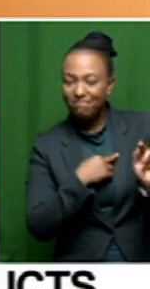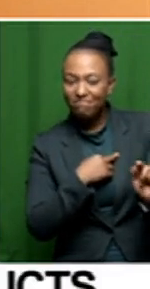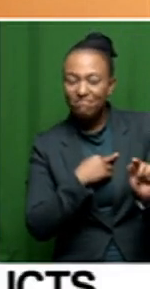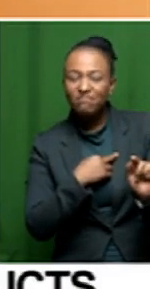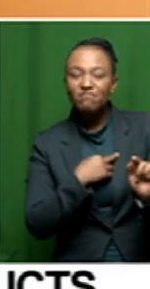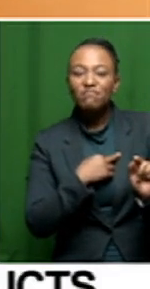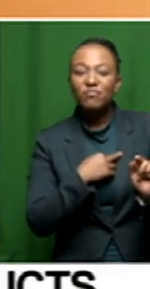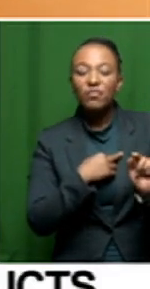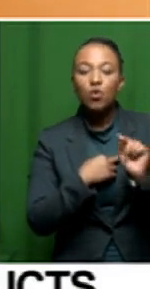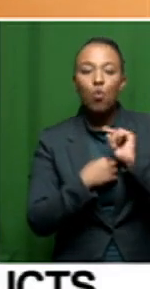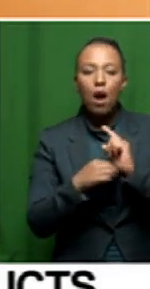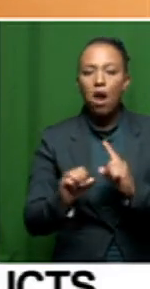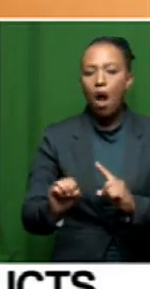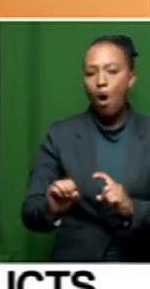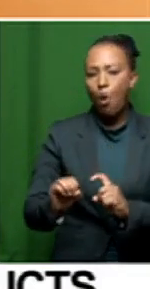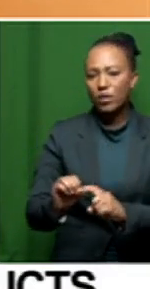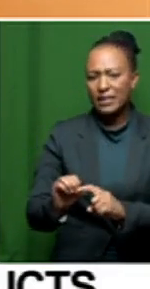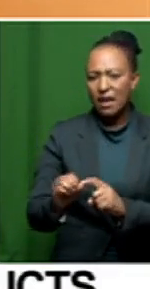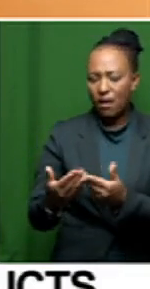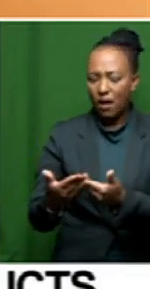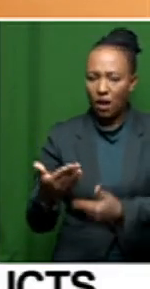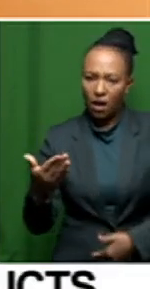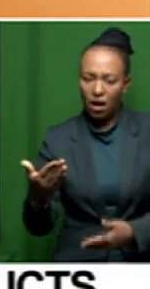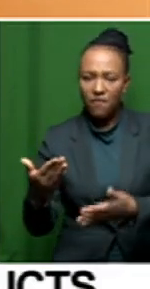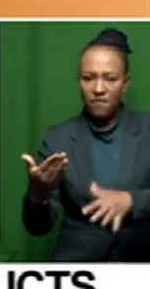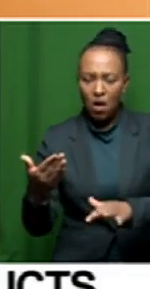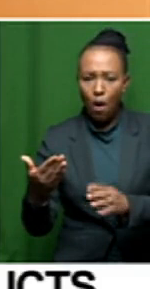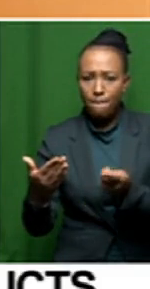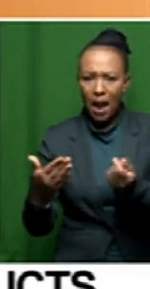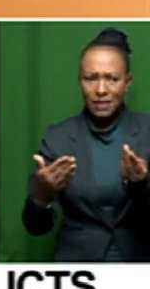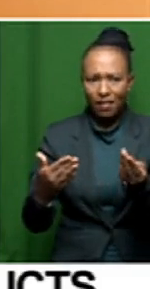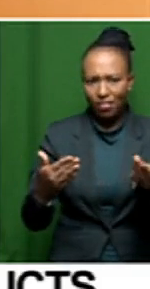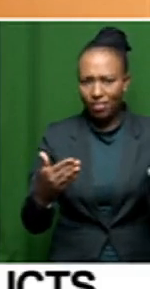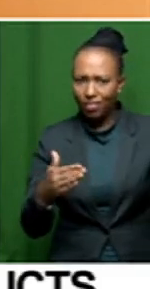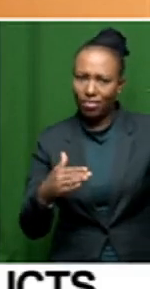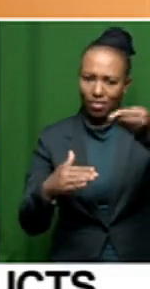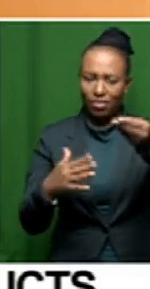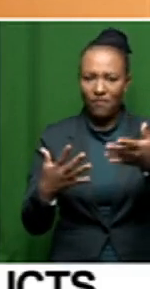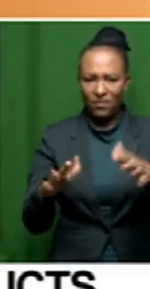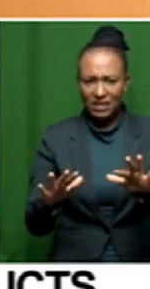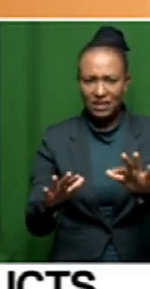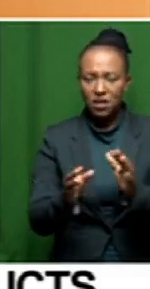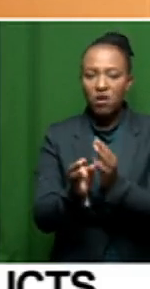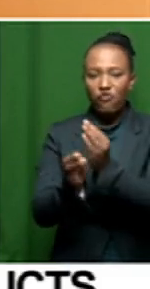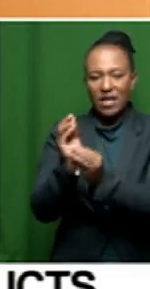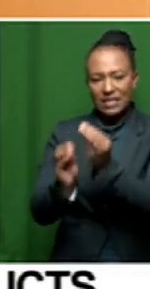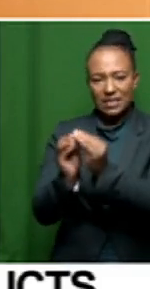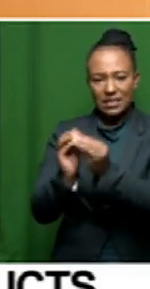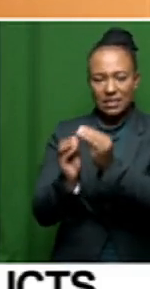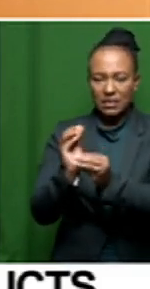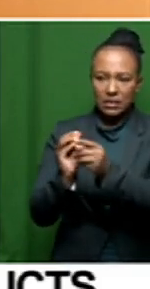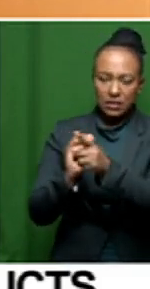also a quotation that was somewhat inflated for the actual fixing of this